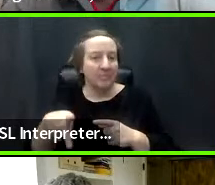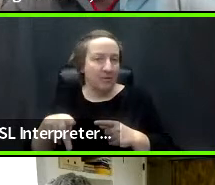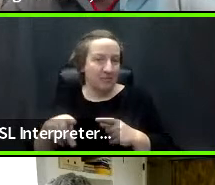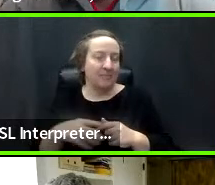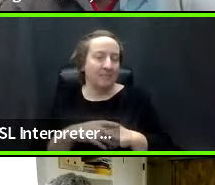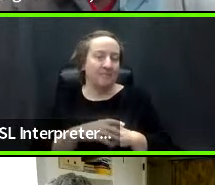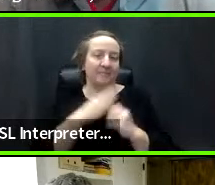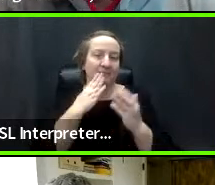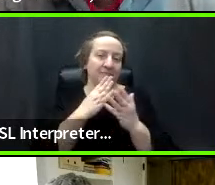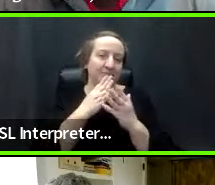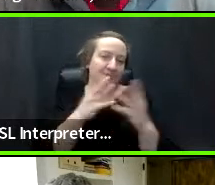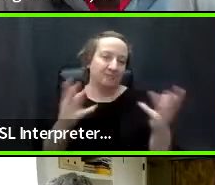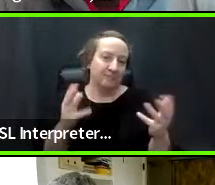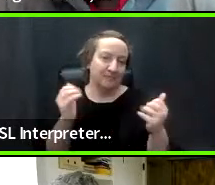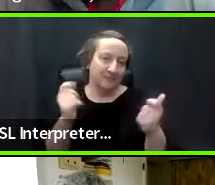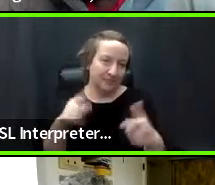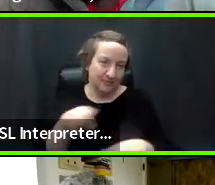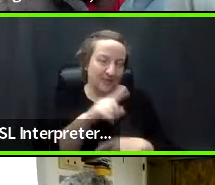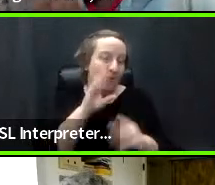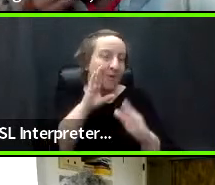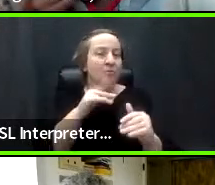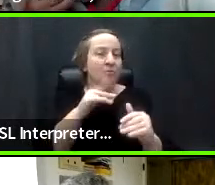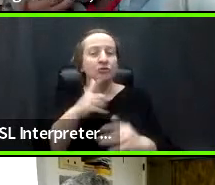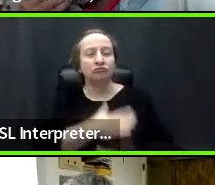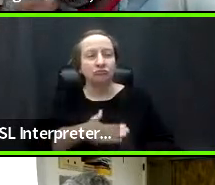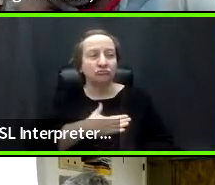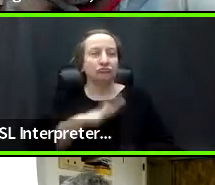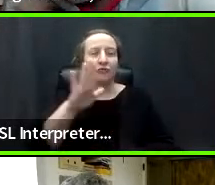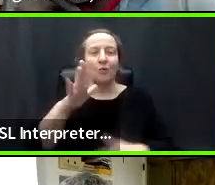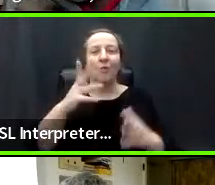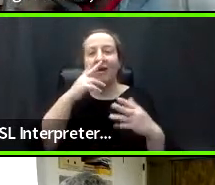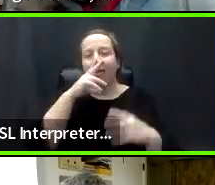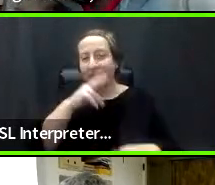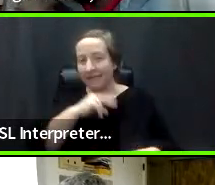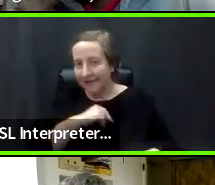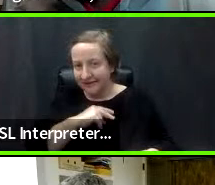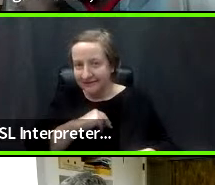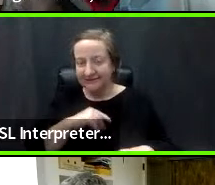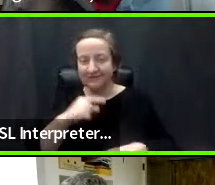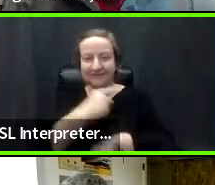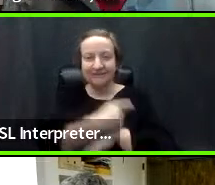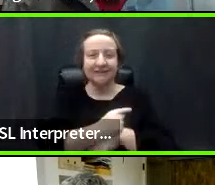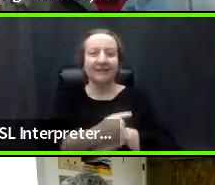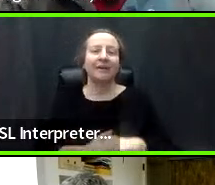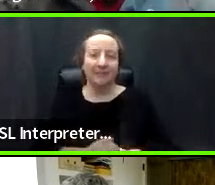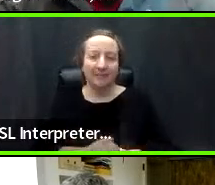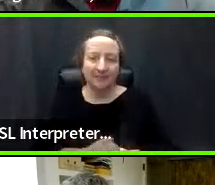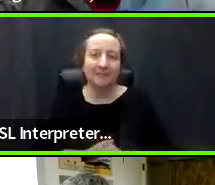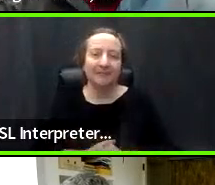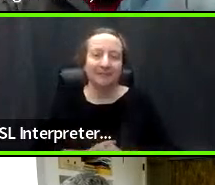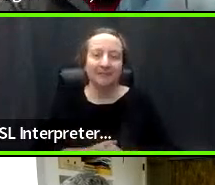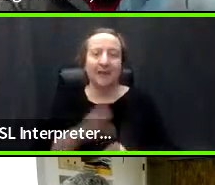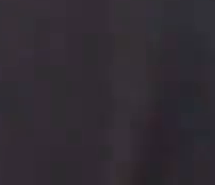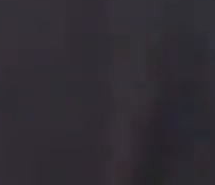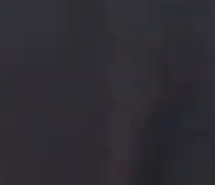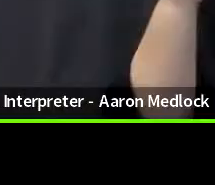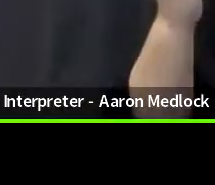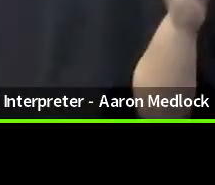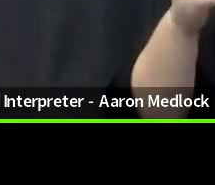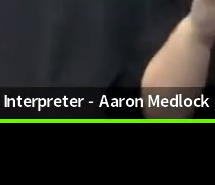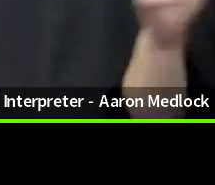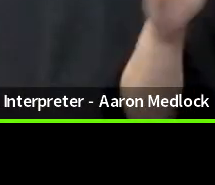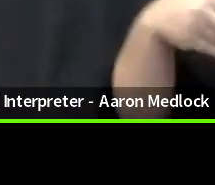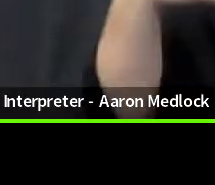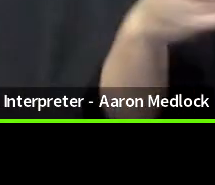very much. Hope that you all had a wonderful Thanksgiving Day. And I know that you're all getting ready for the next